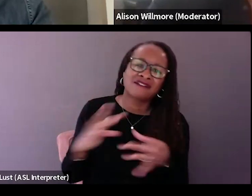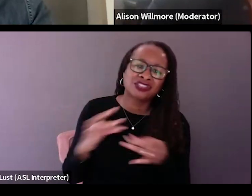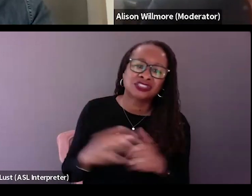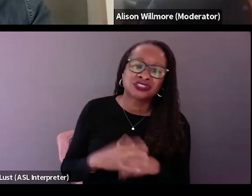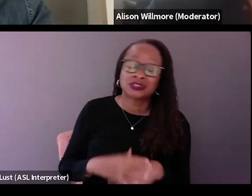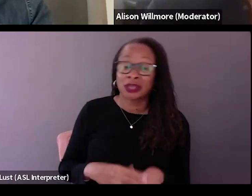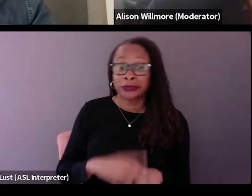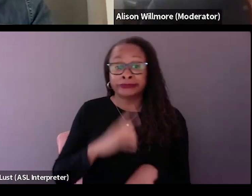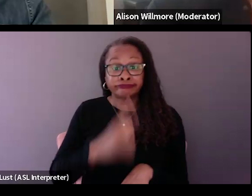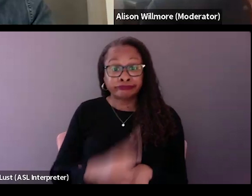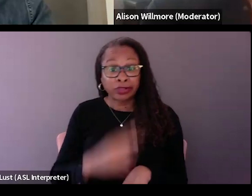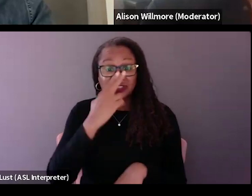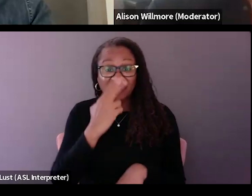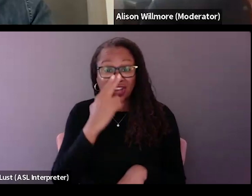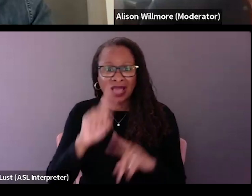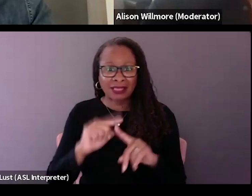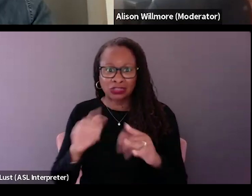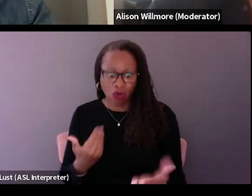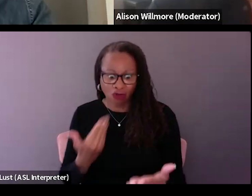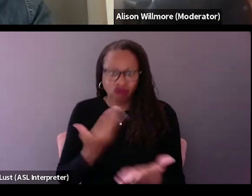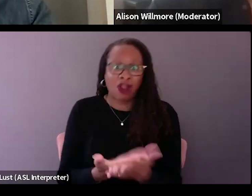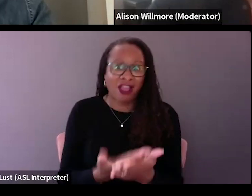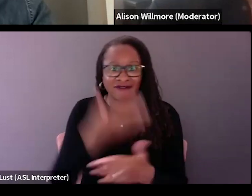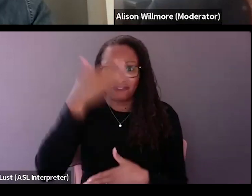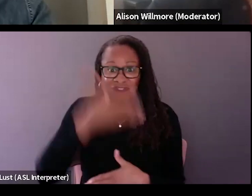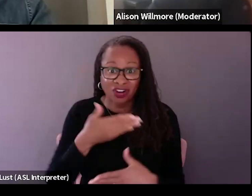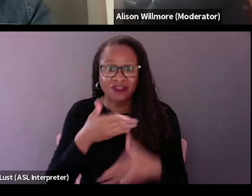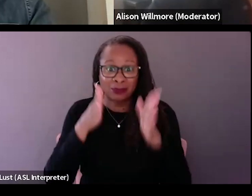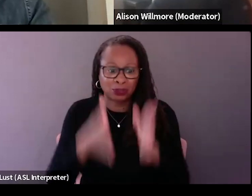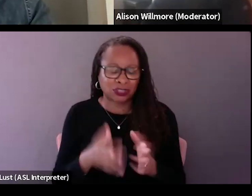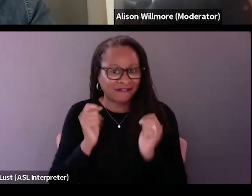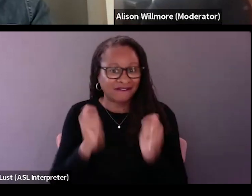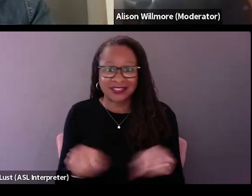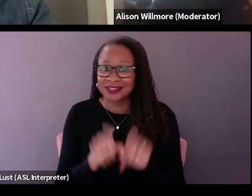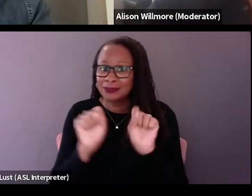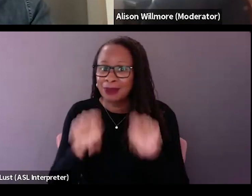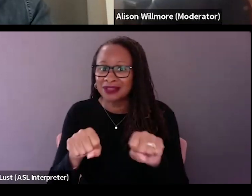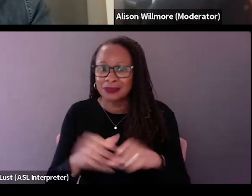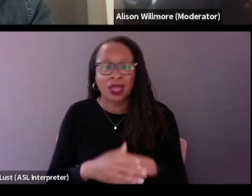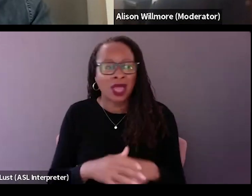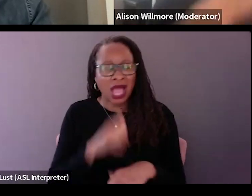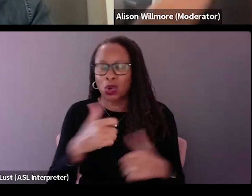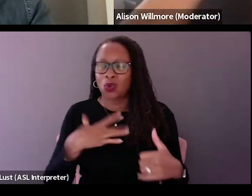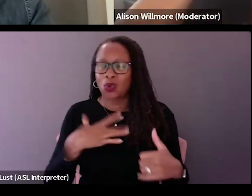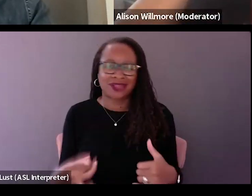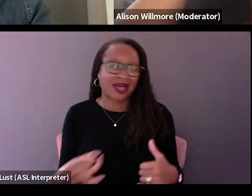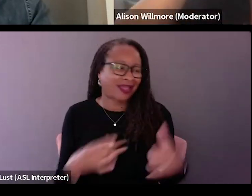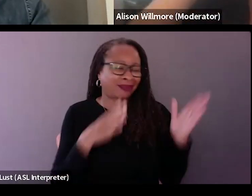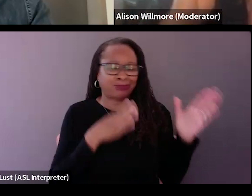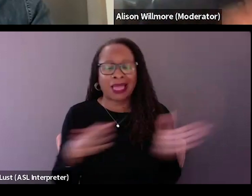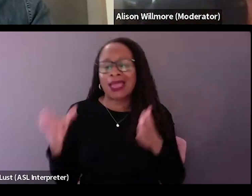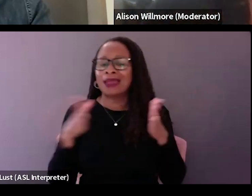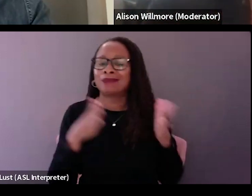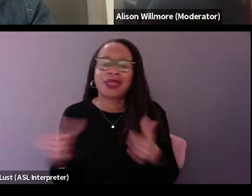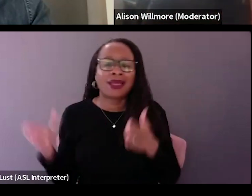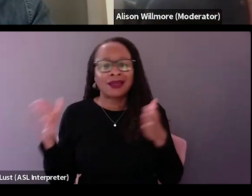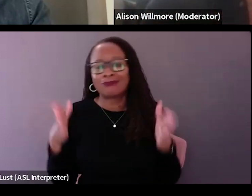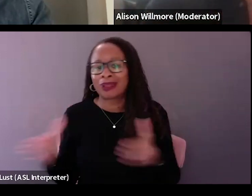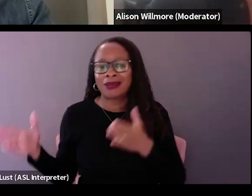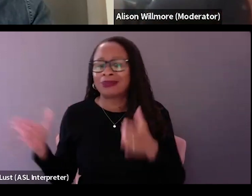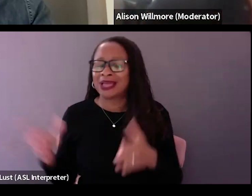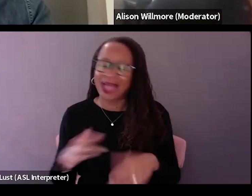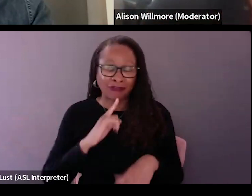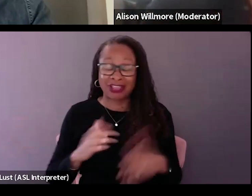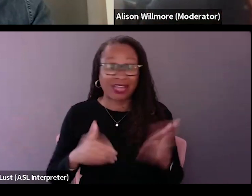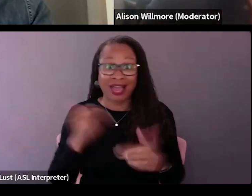possible once, I don't like to do a lot of planning. I'm a pretty run and gun filmmaker and I like to get there as fast as possible